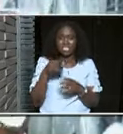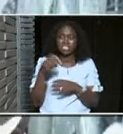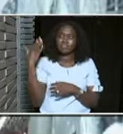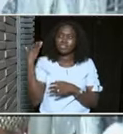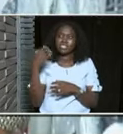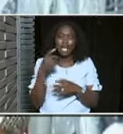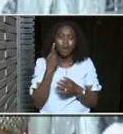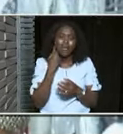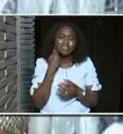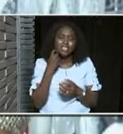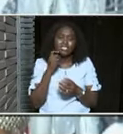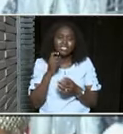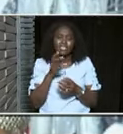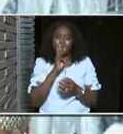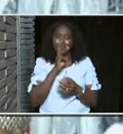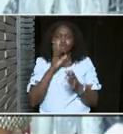flood, I will tell you